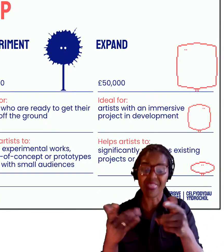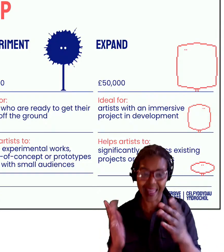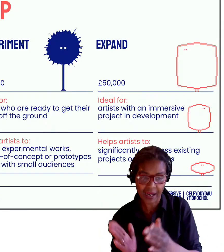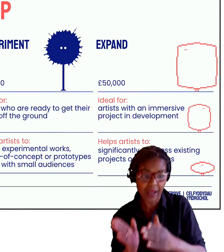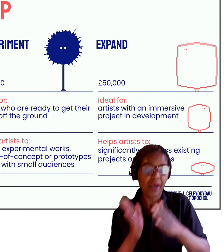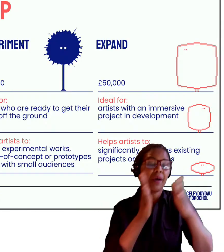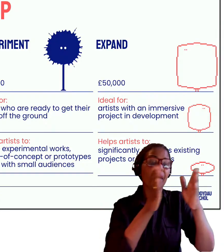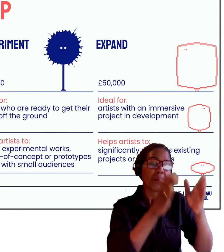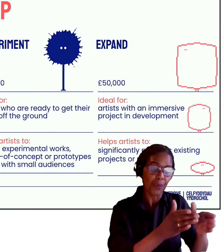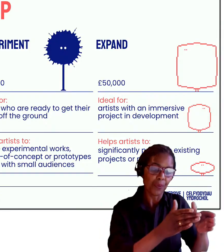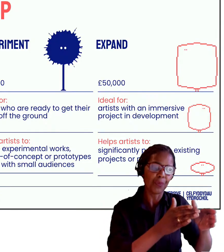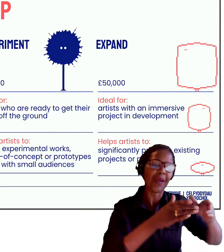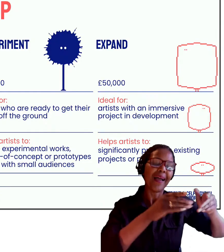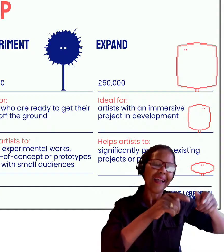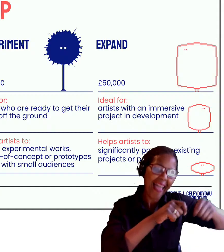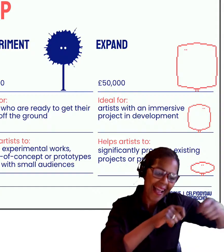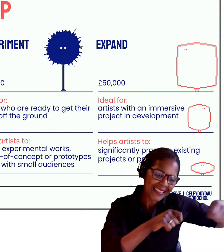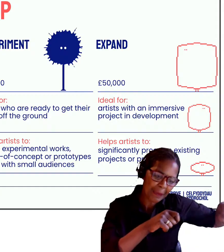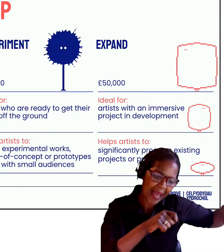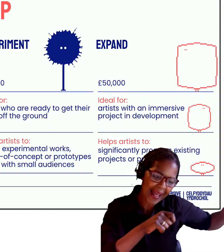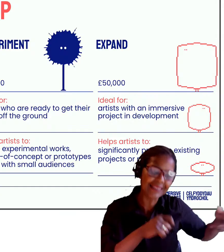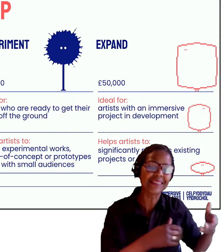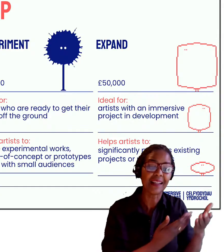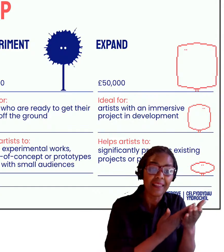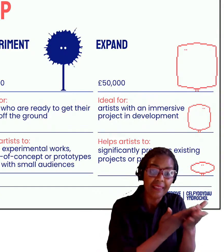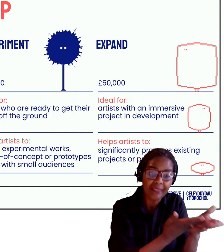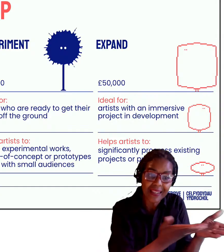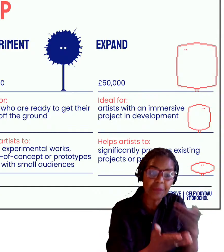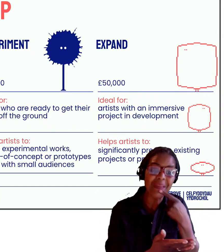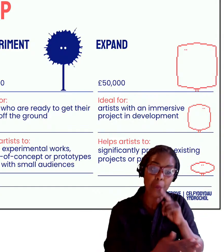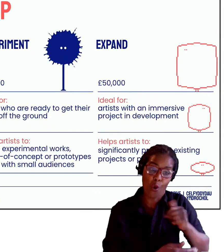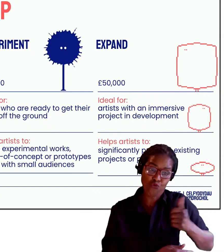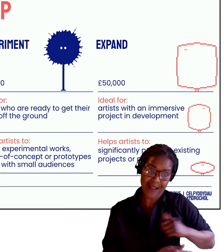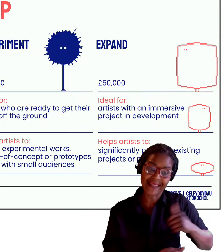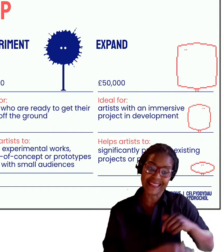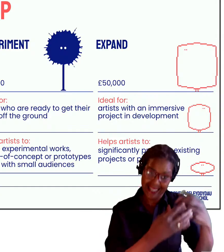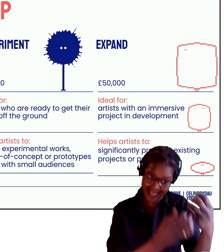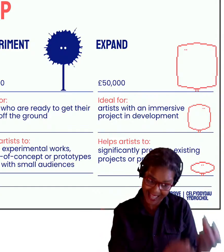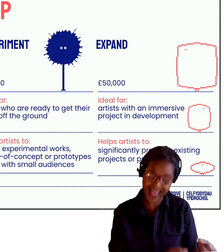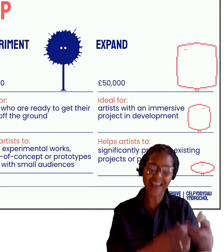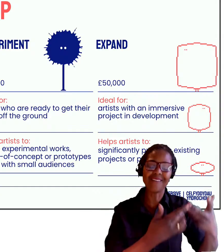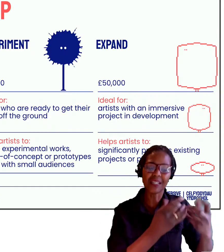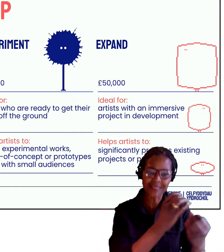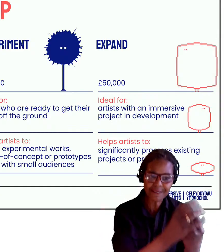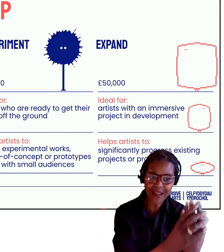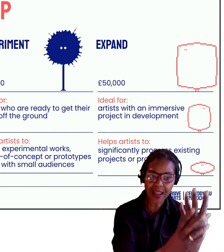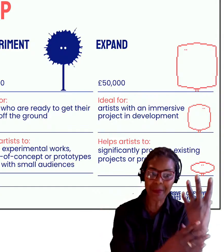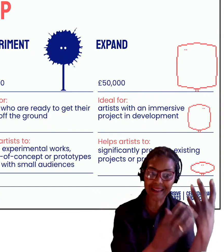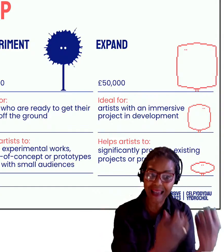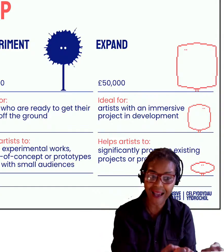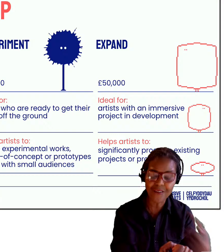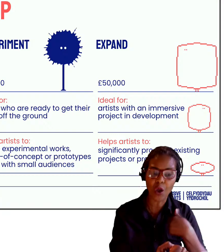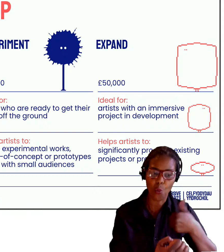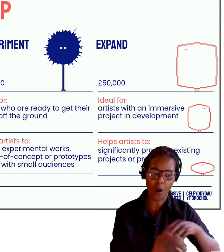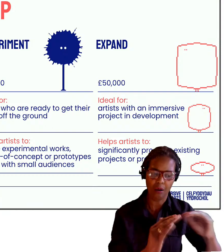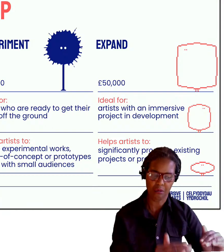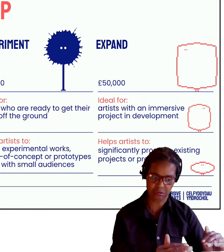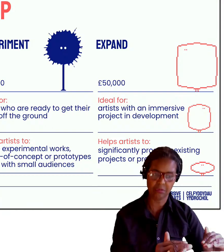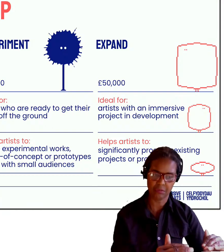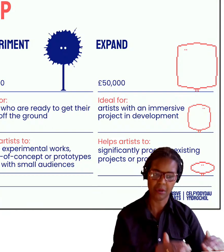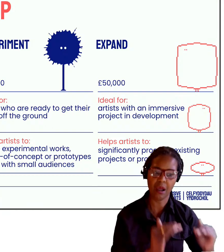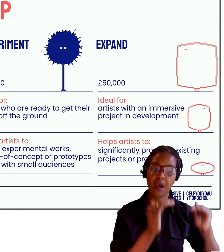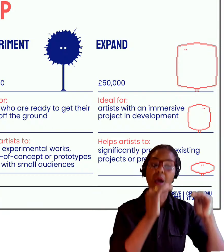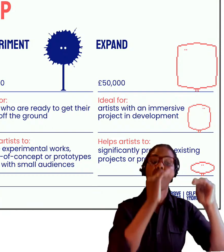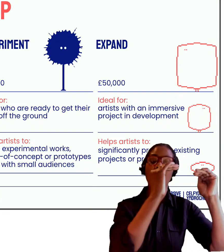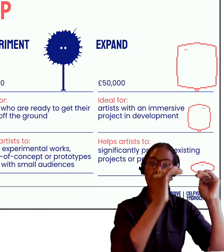who've already got an immersive project in development to significantly progress that and take it to the next stage. It might be